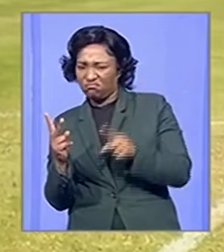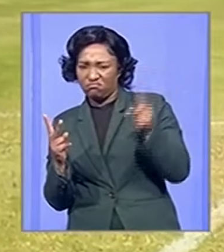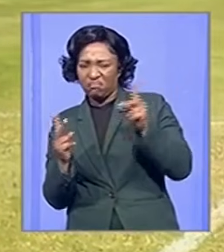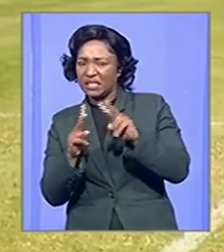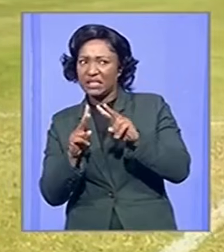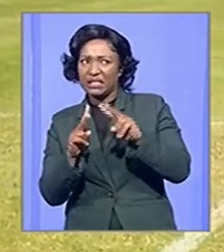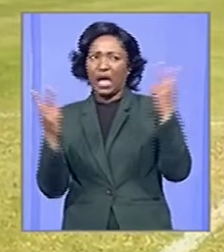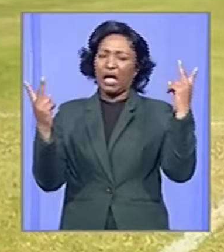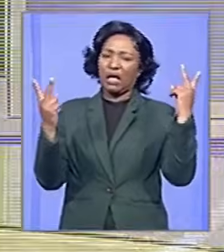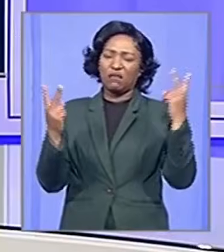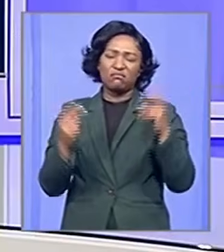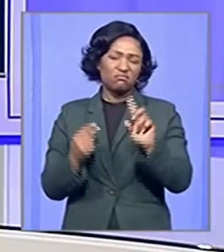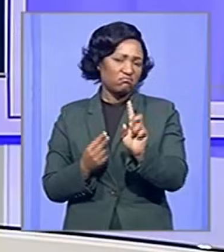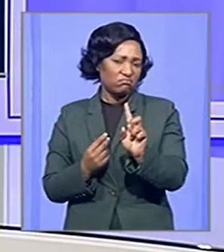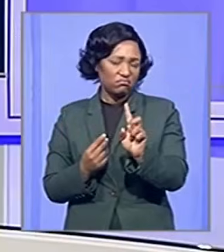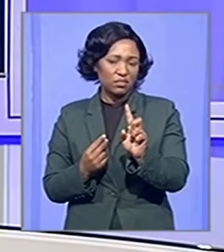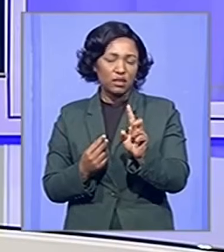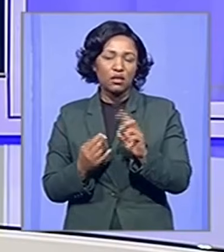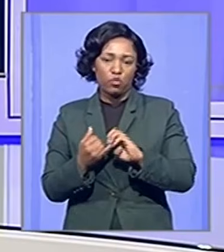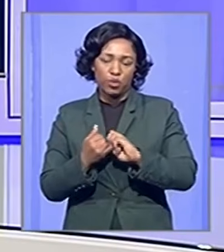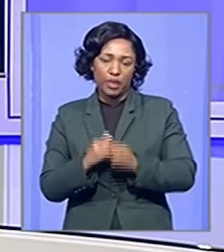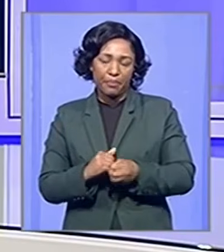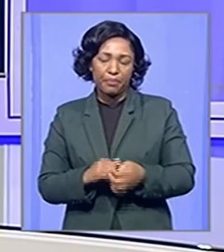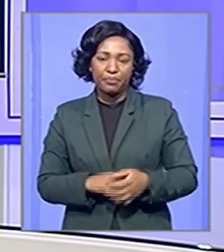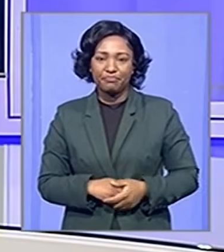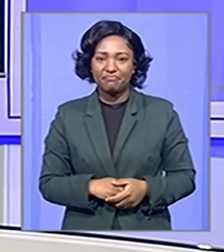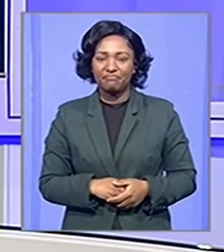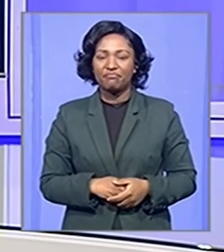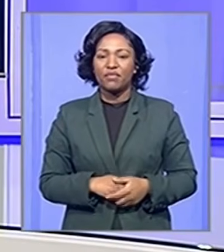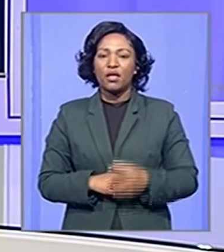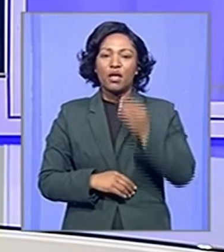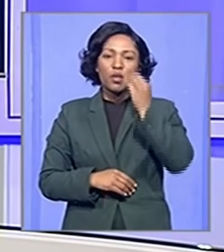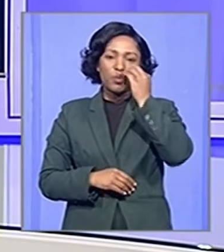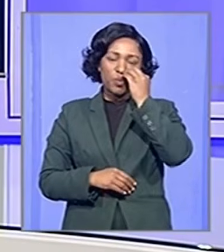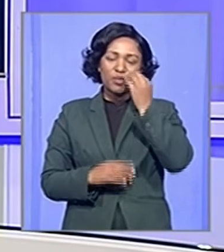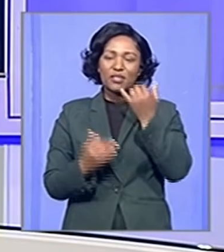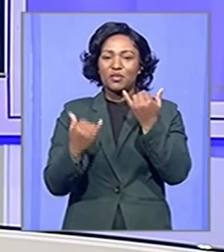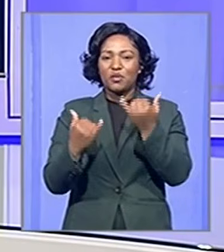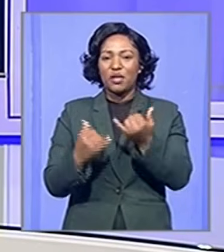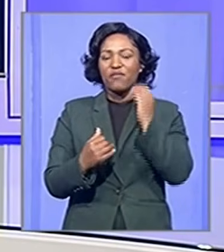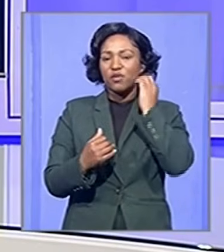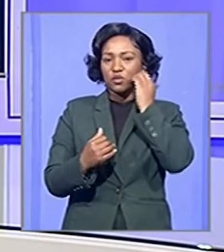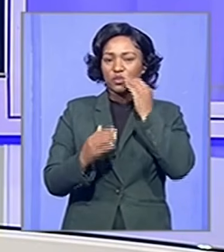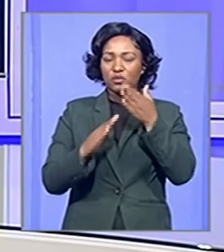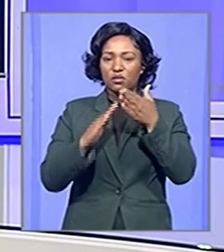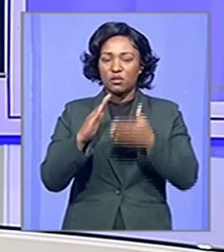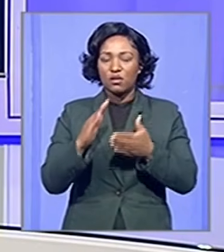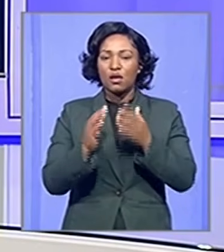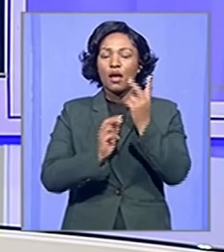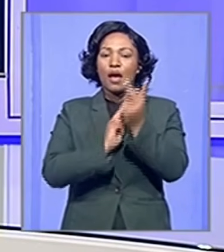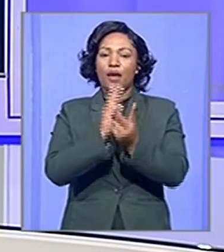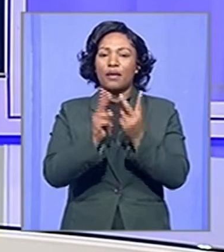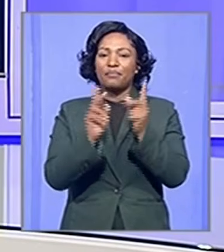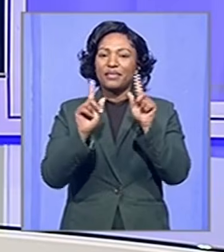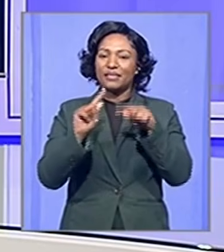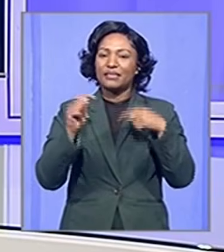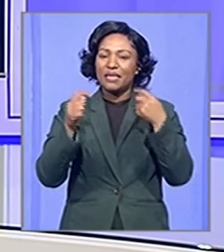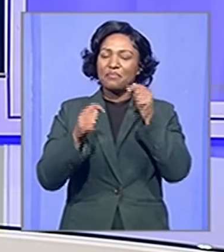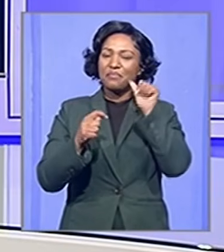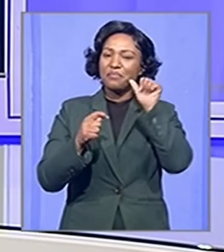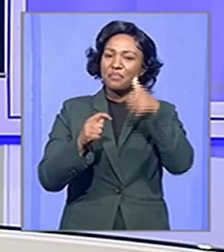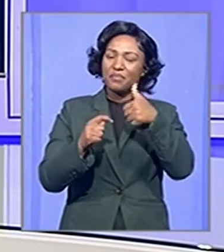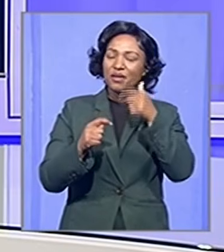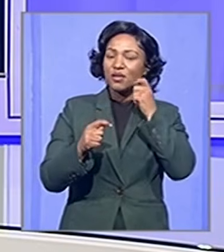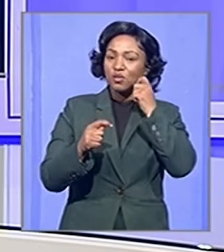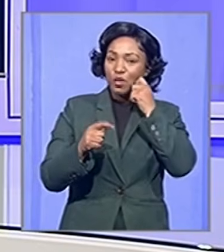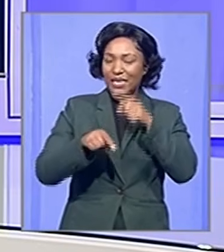so khetla zama ile Khaswena ditaba tsa Sesotho e fela mona kopana le moifu wa rona wa ditaba tsa Setswana